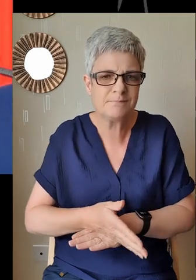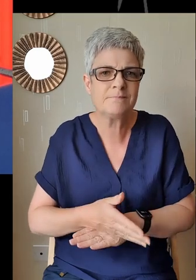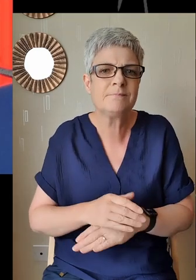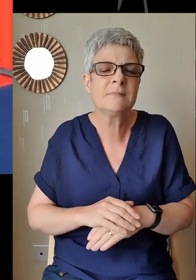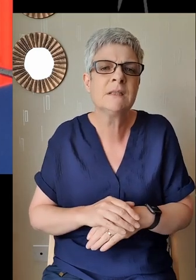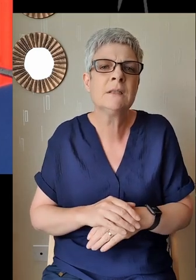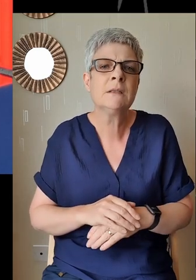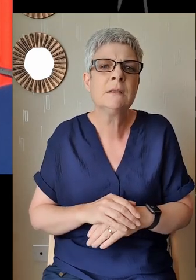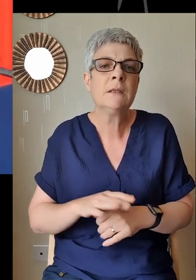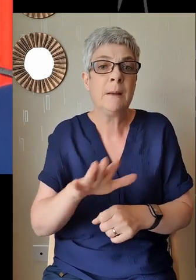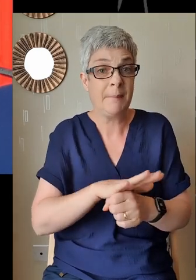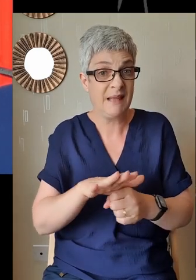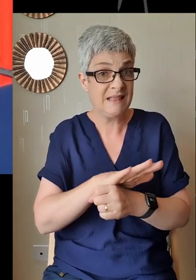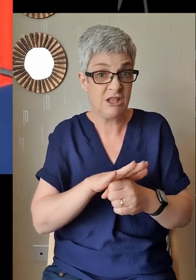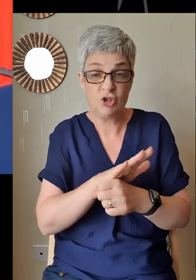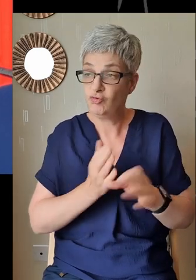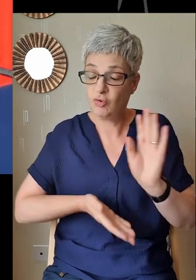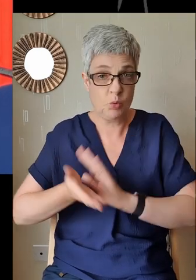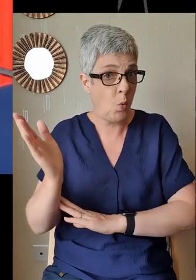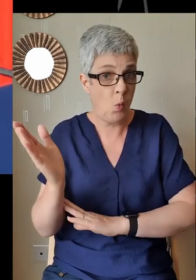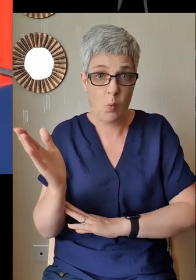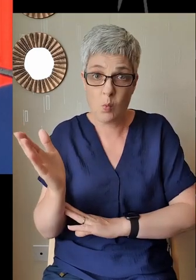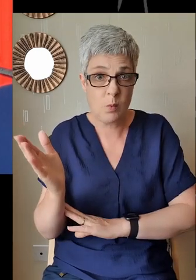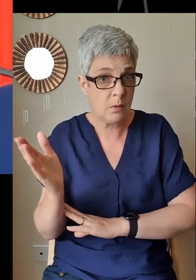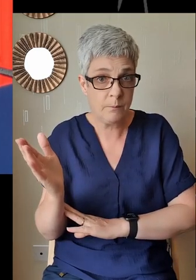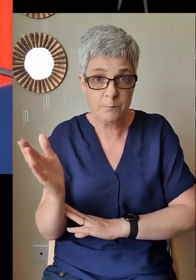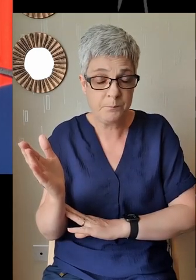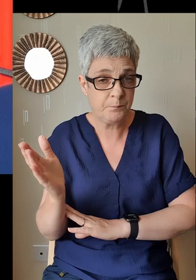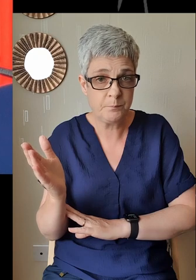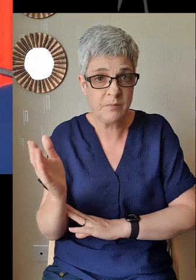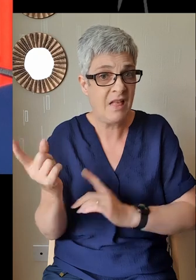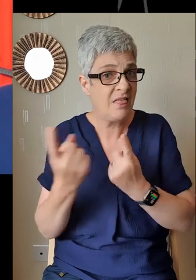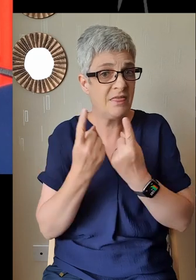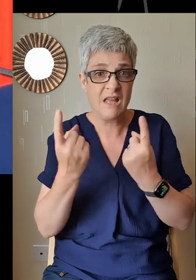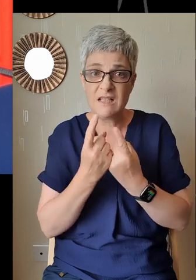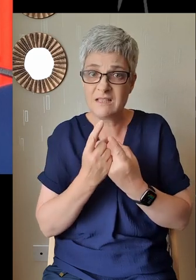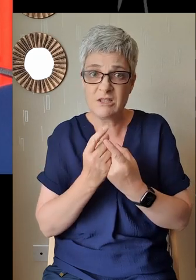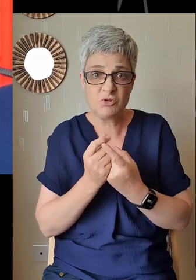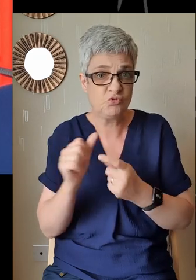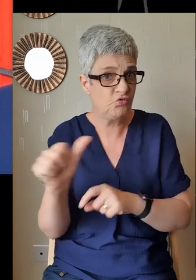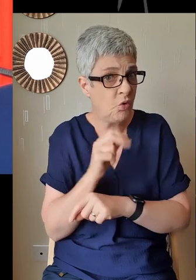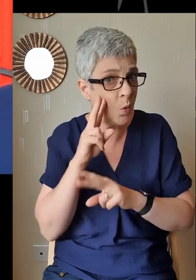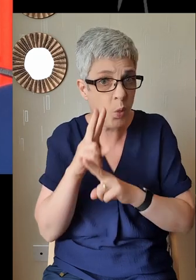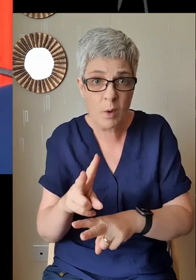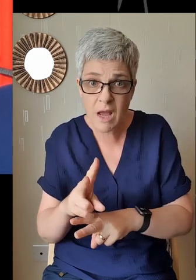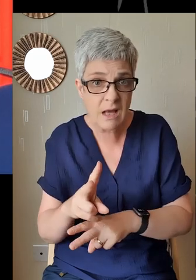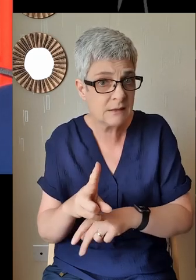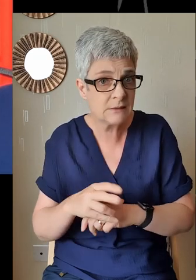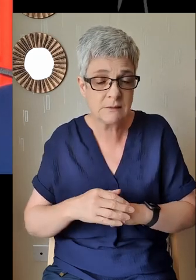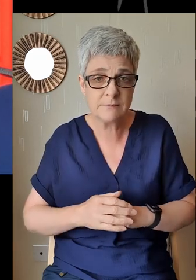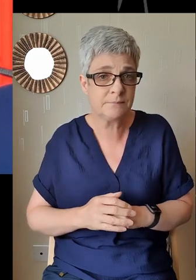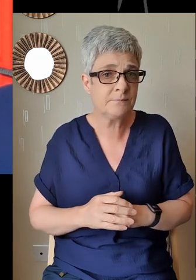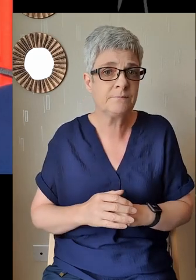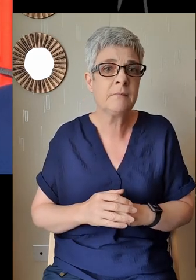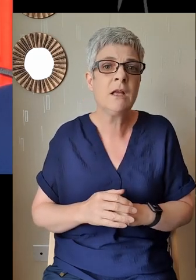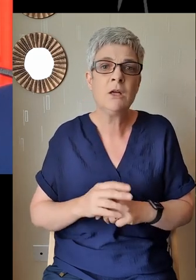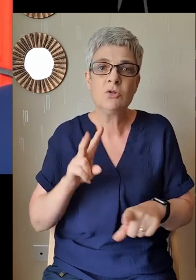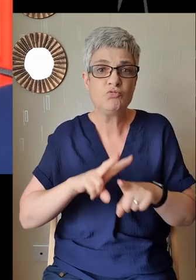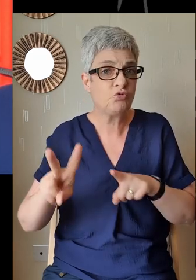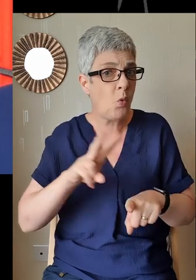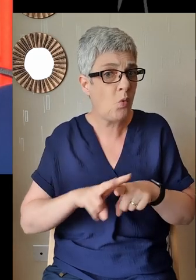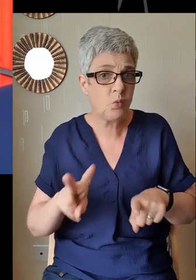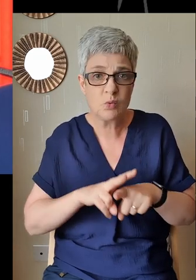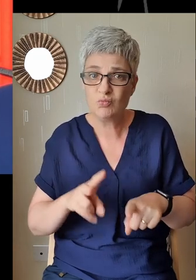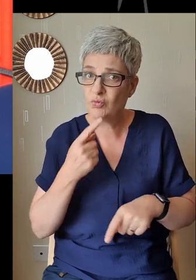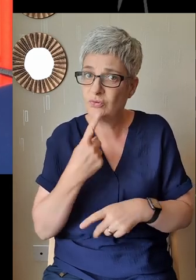There are places that I should not go. There are things that I should not look at, jokes that I should not